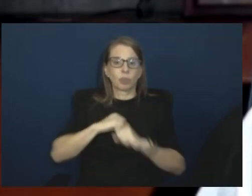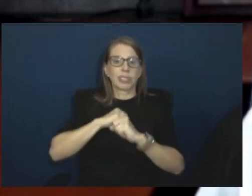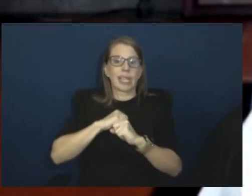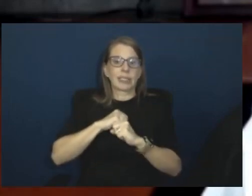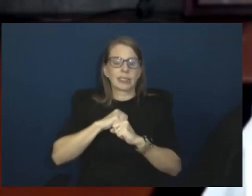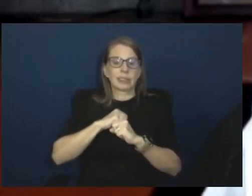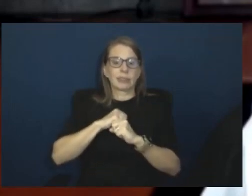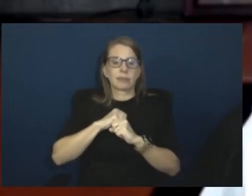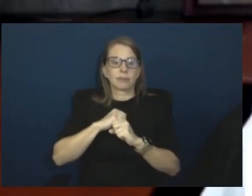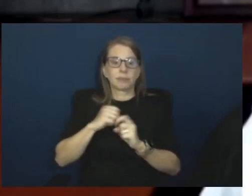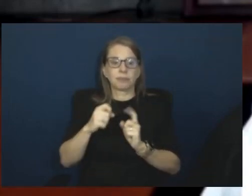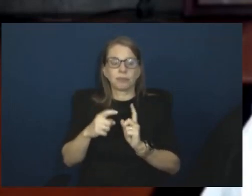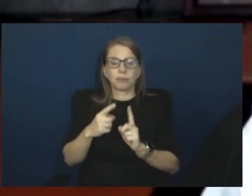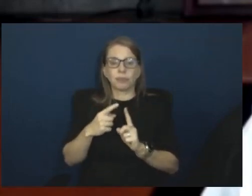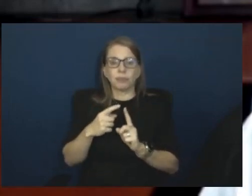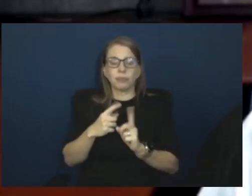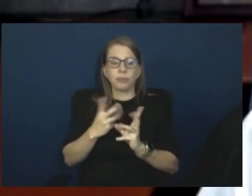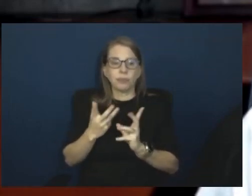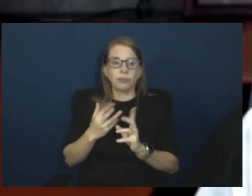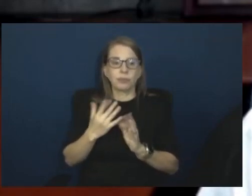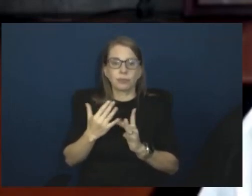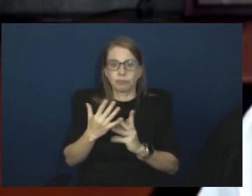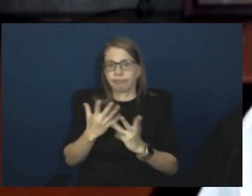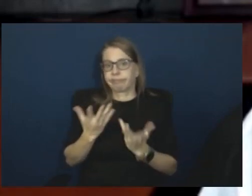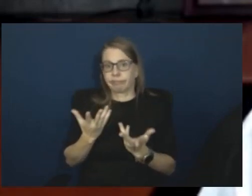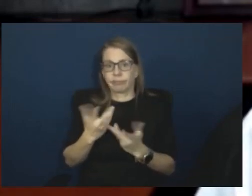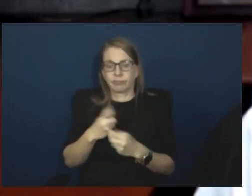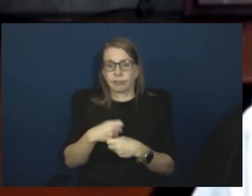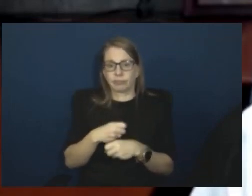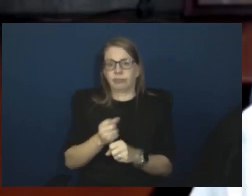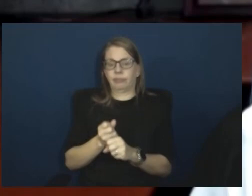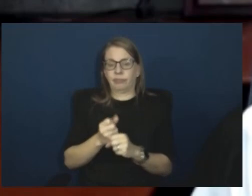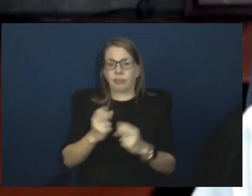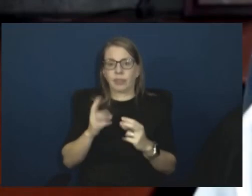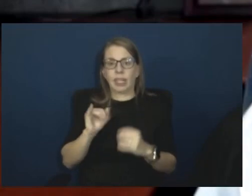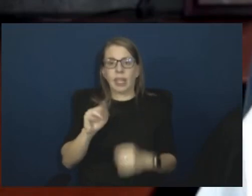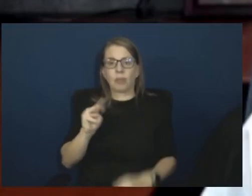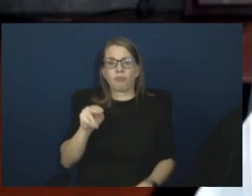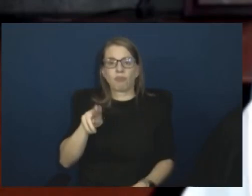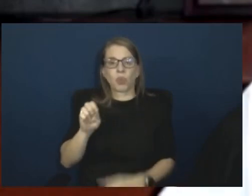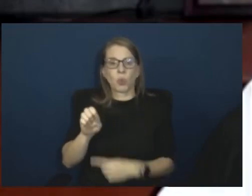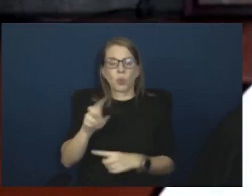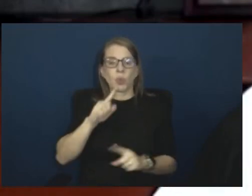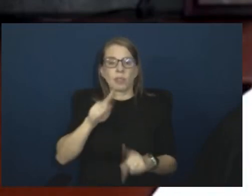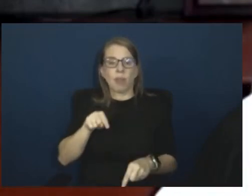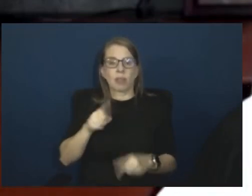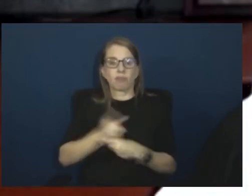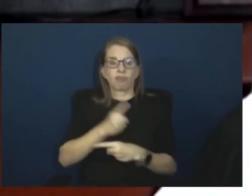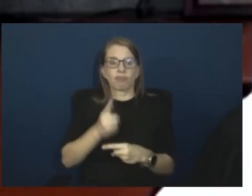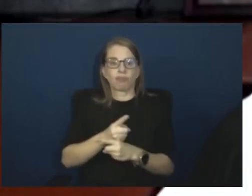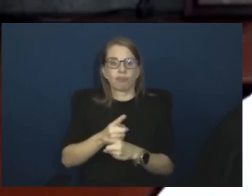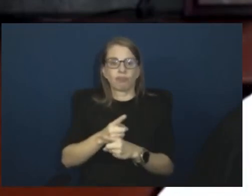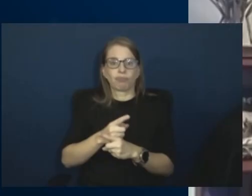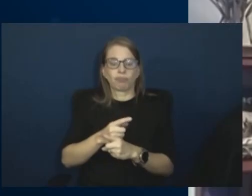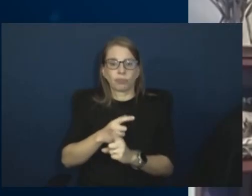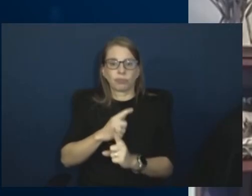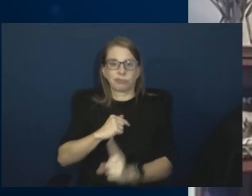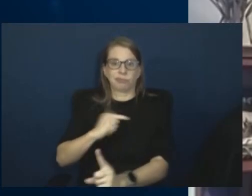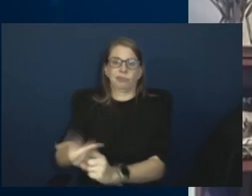with making respected immune responses to the virus. Over.